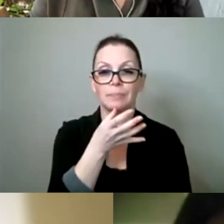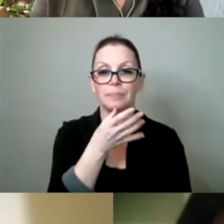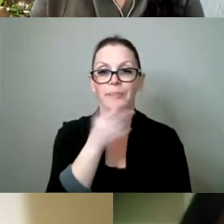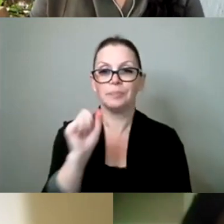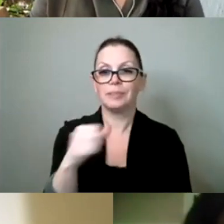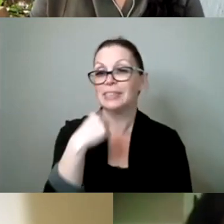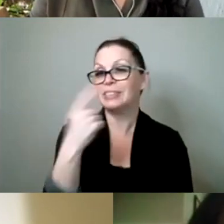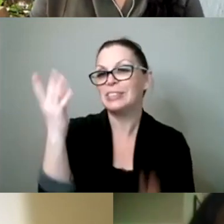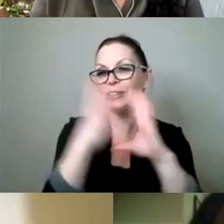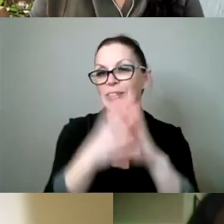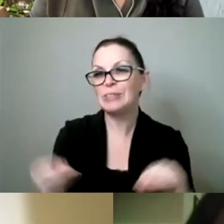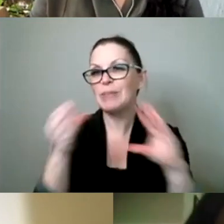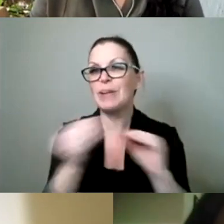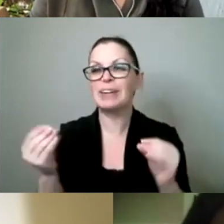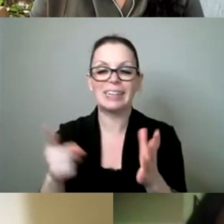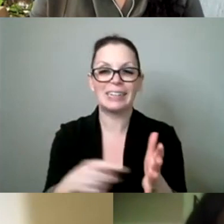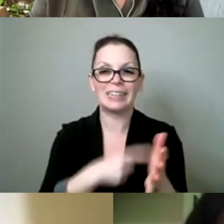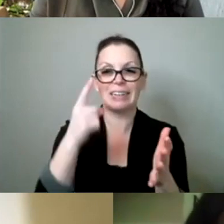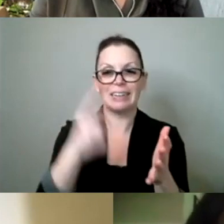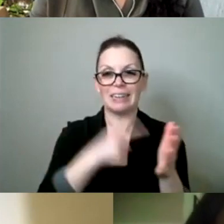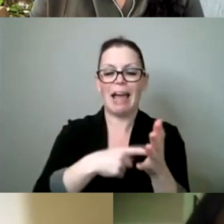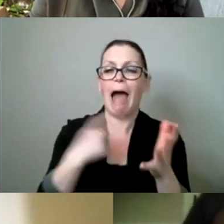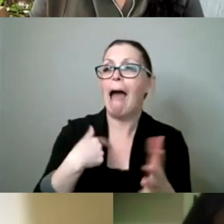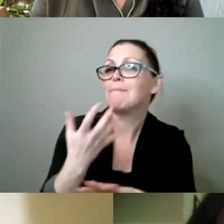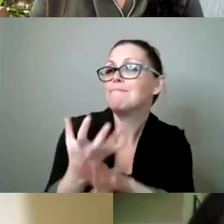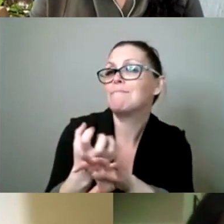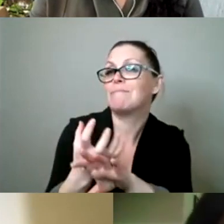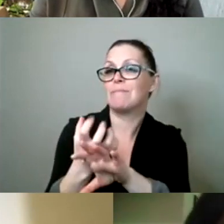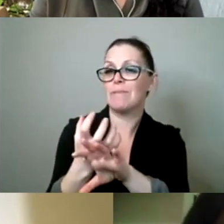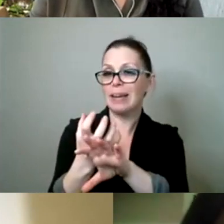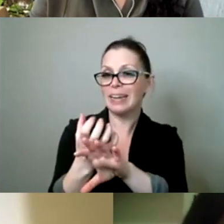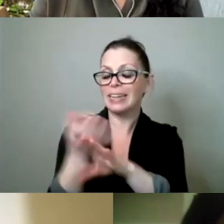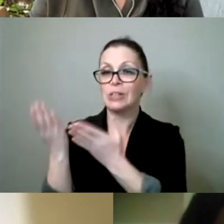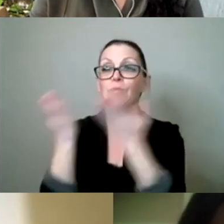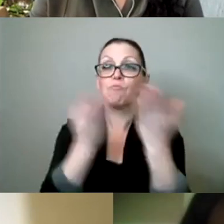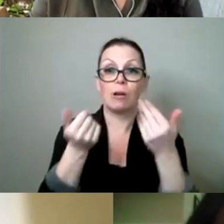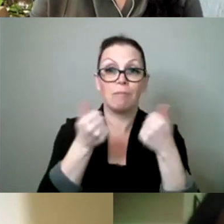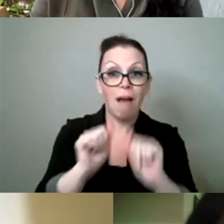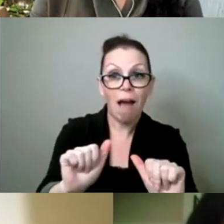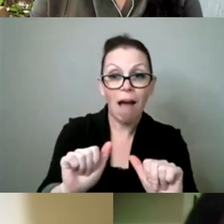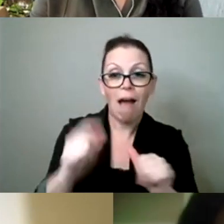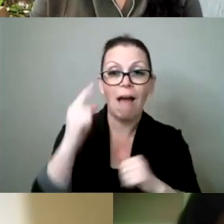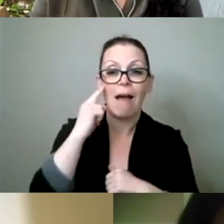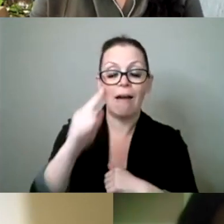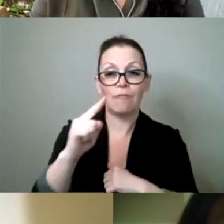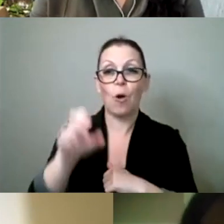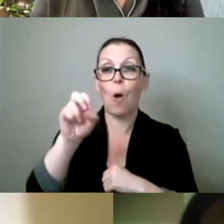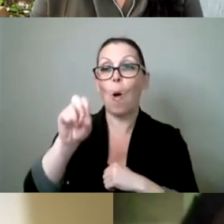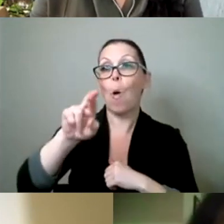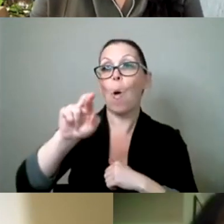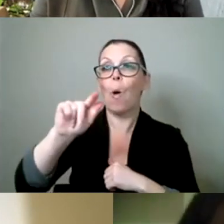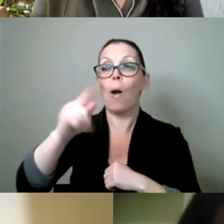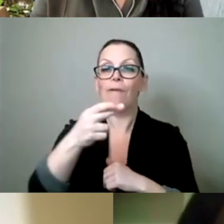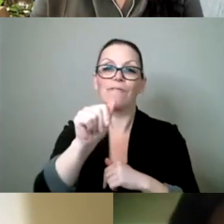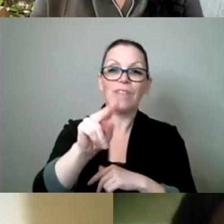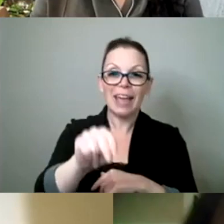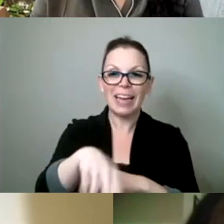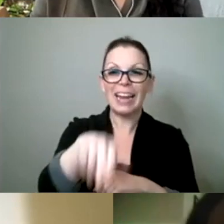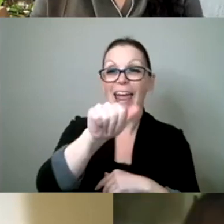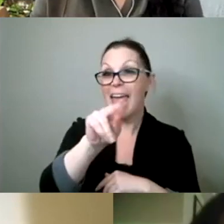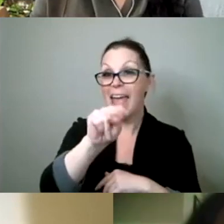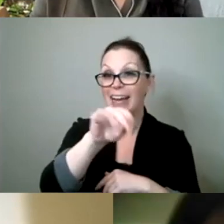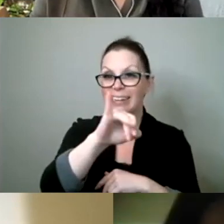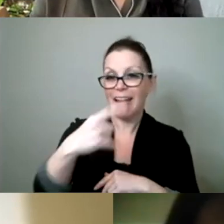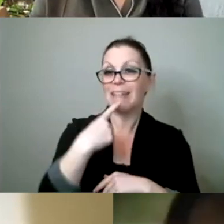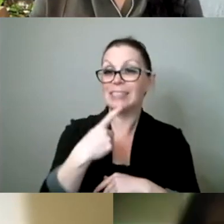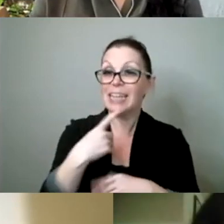tells the story sometimes that I begged her to take me to audition for the Orphan Annie, because like, I want to be Annie,